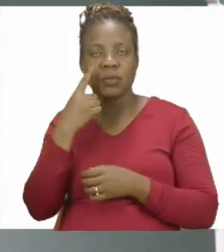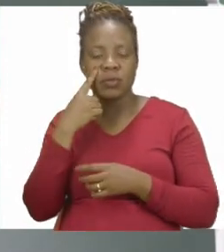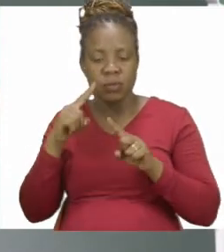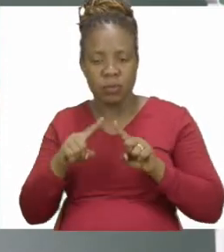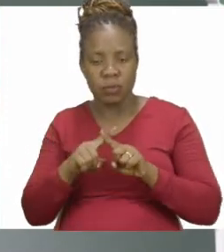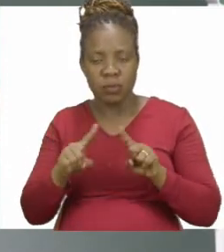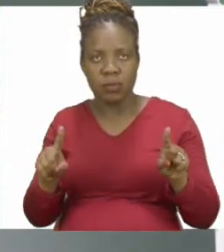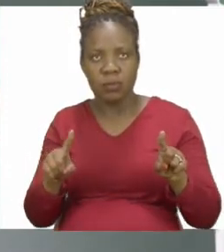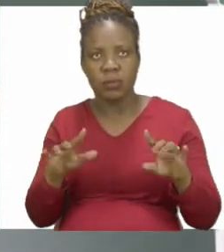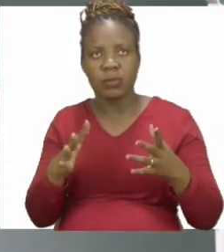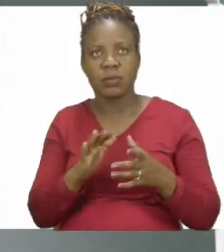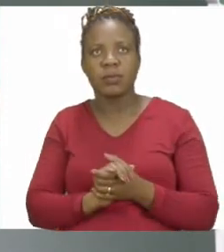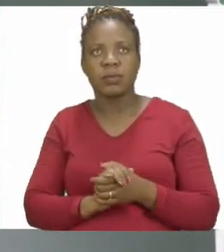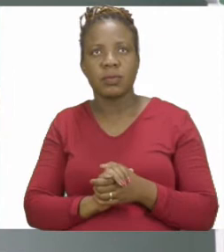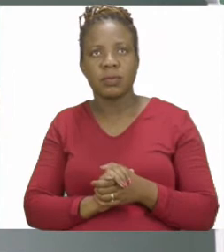total for tank B,